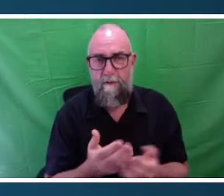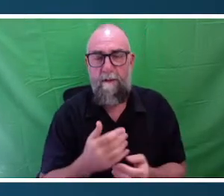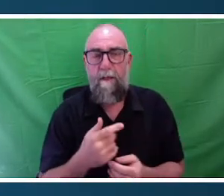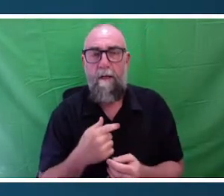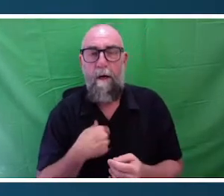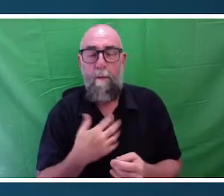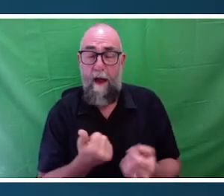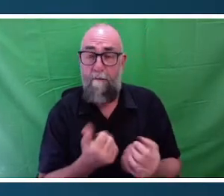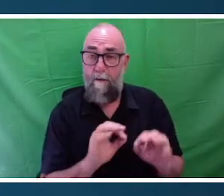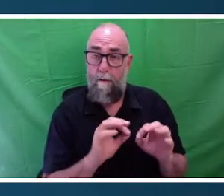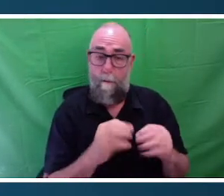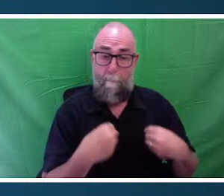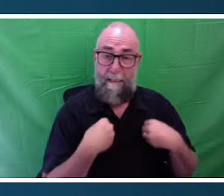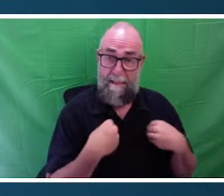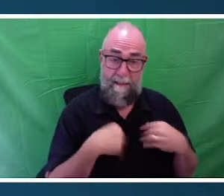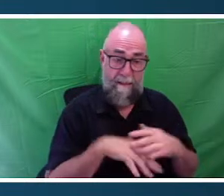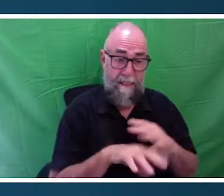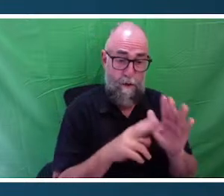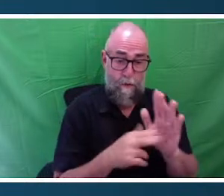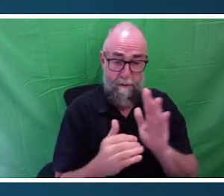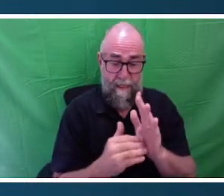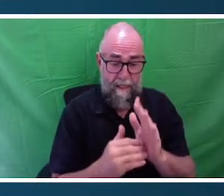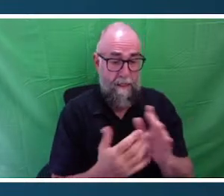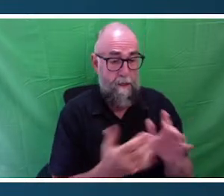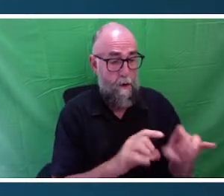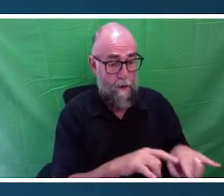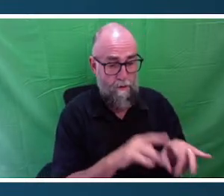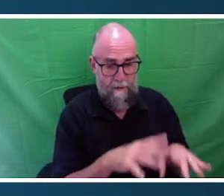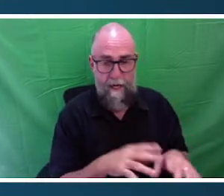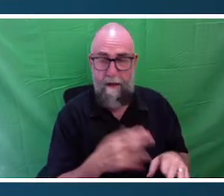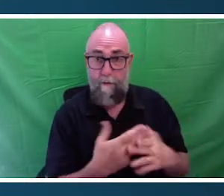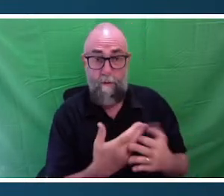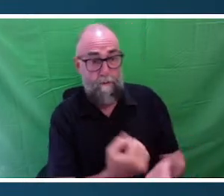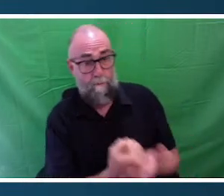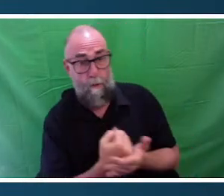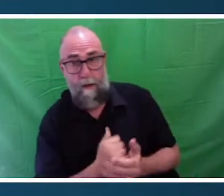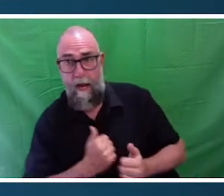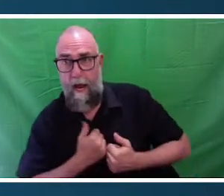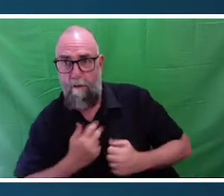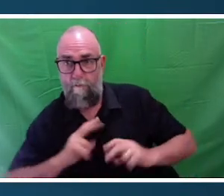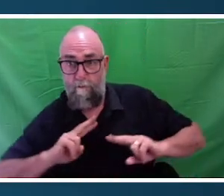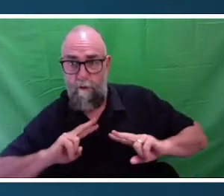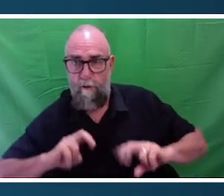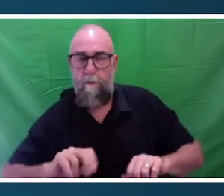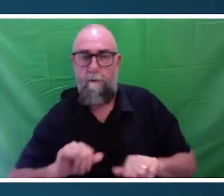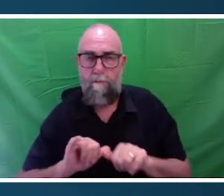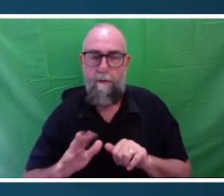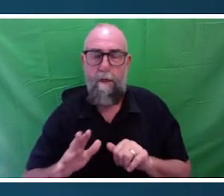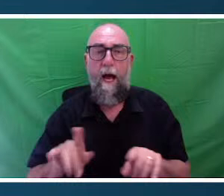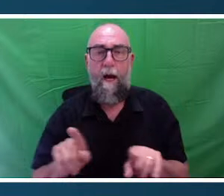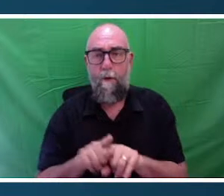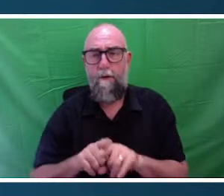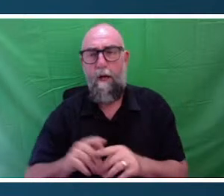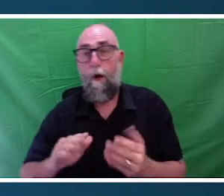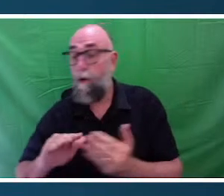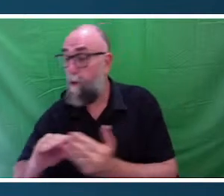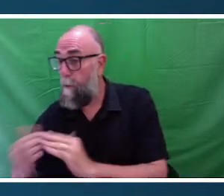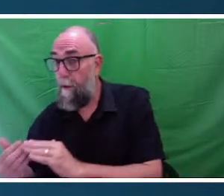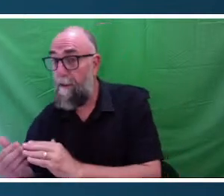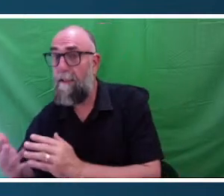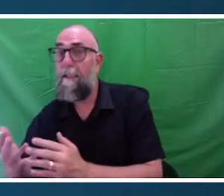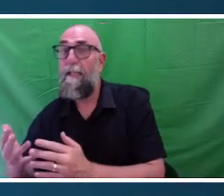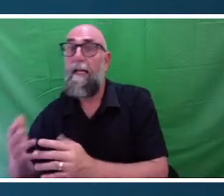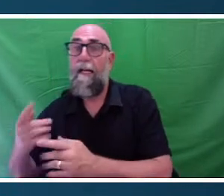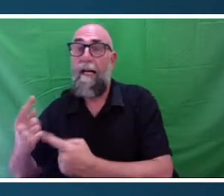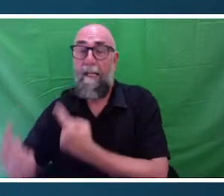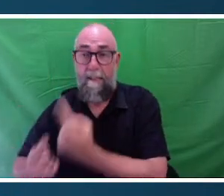has been very generous with their support, community organisations who all have made this survey the project